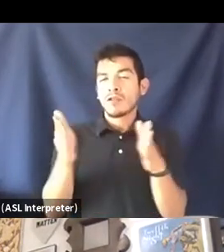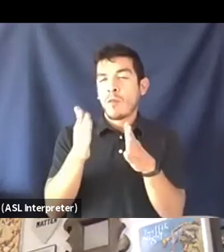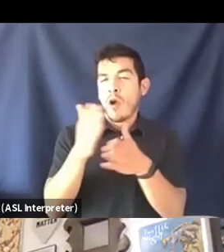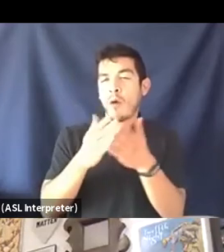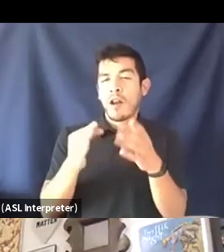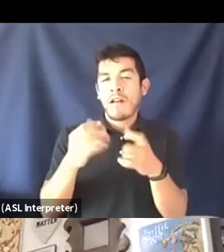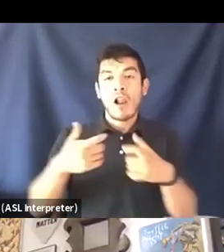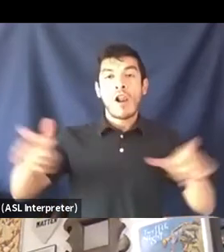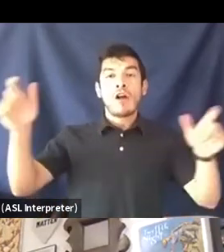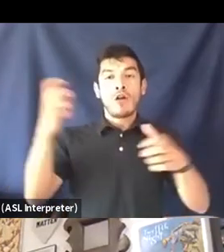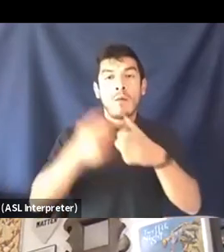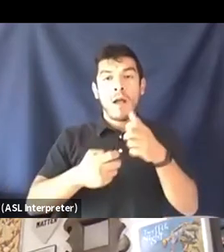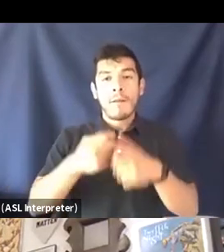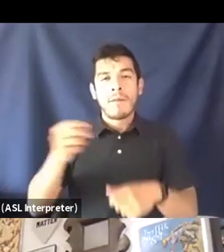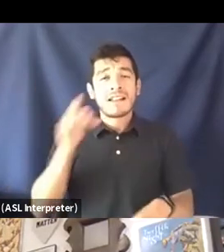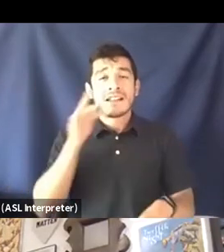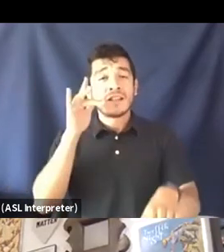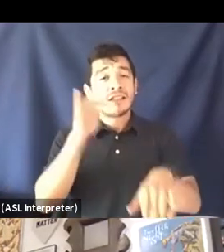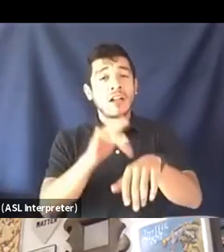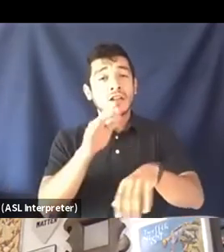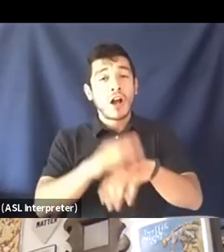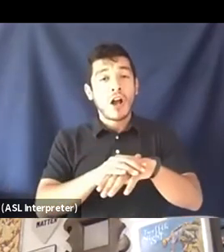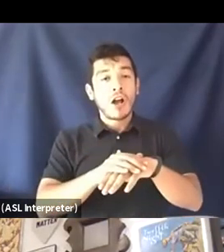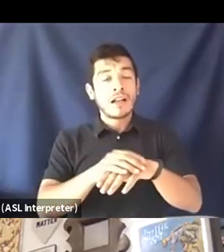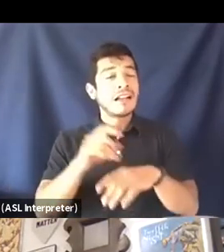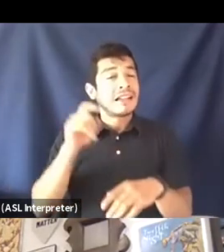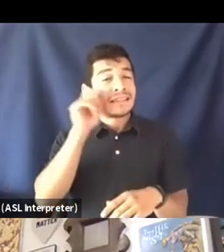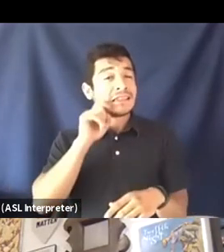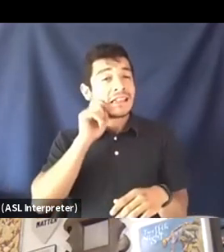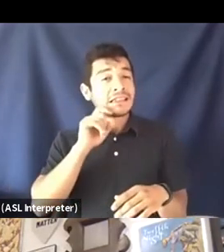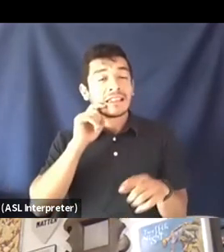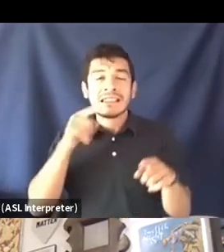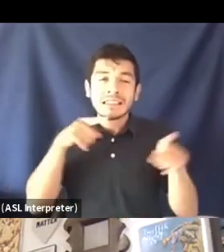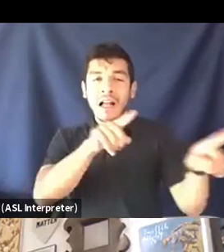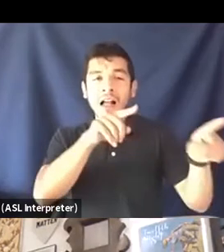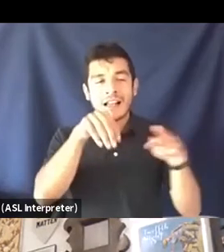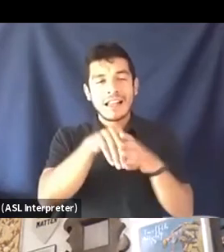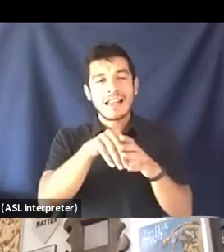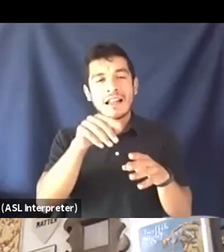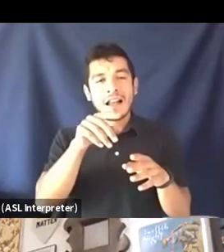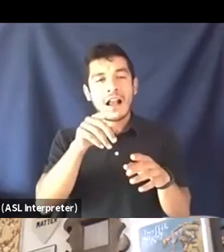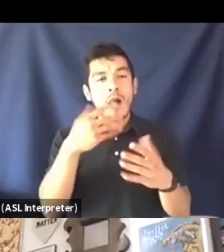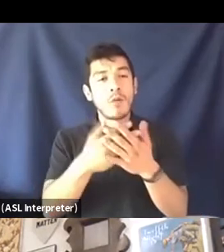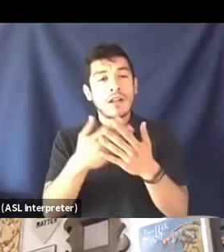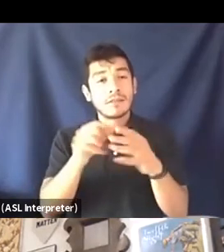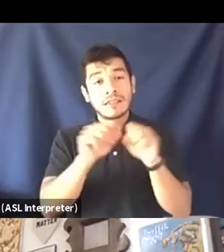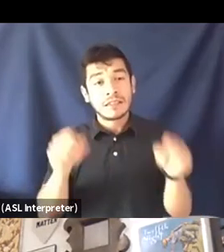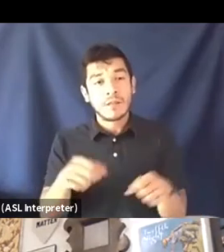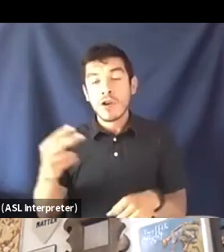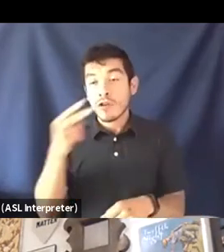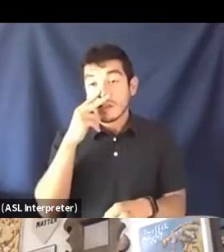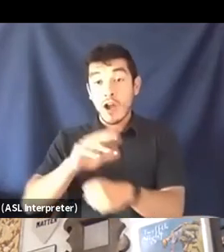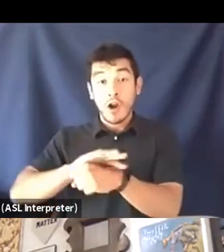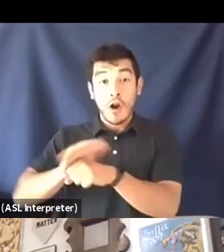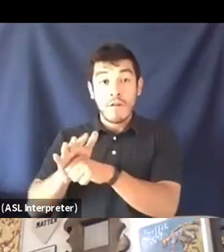on sexual assault in the prison system. You know, with COVID, we've seen how the prison system has been reacting